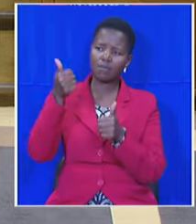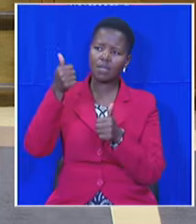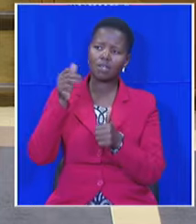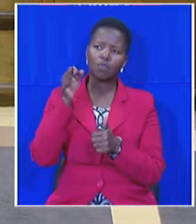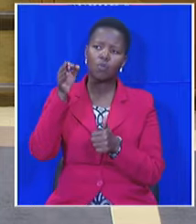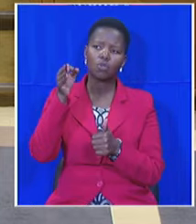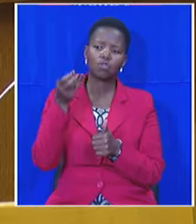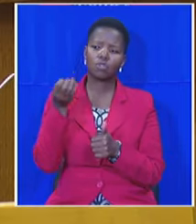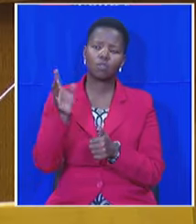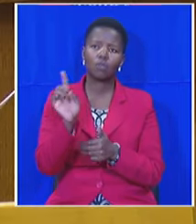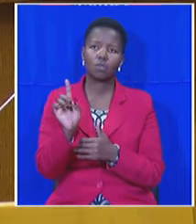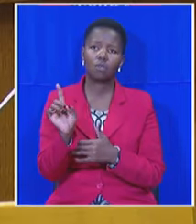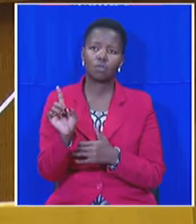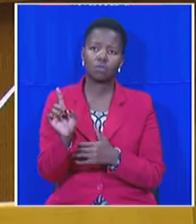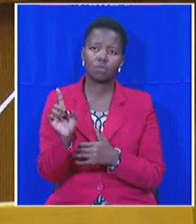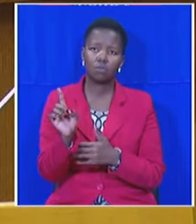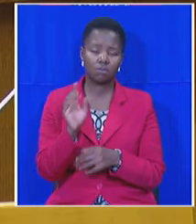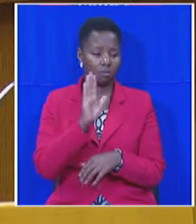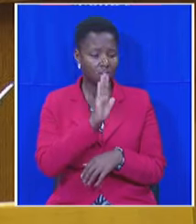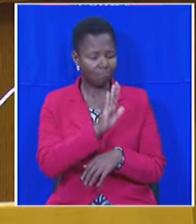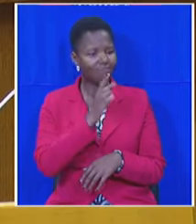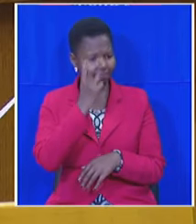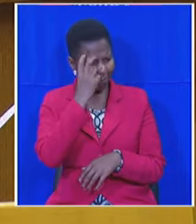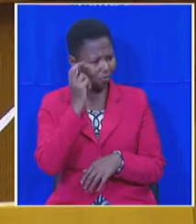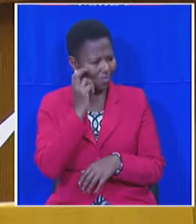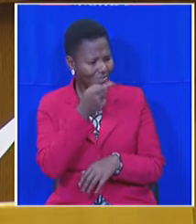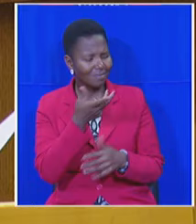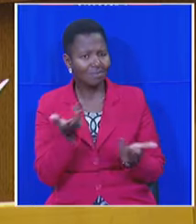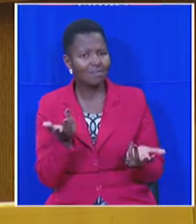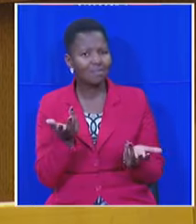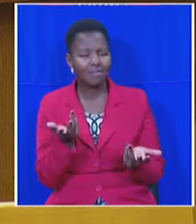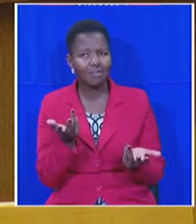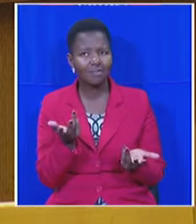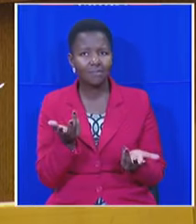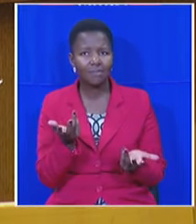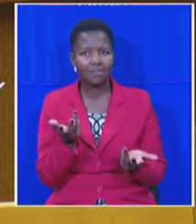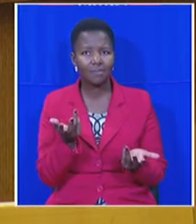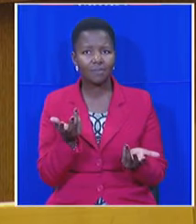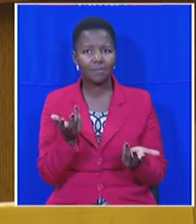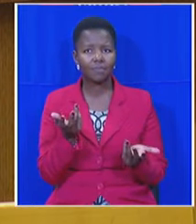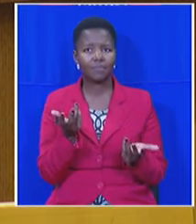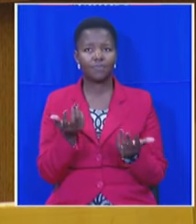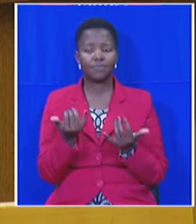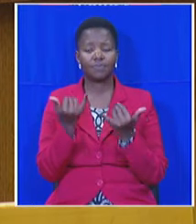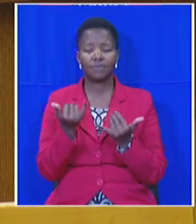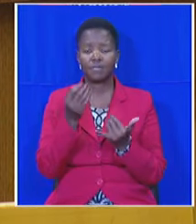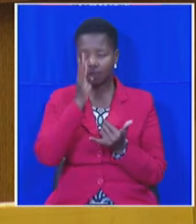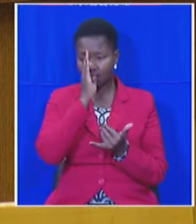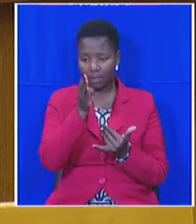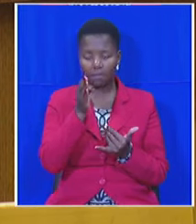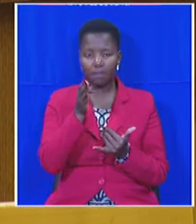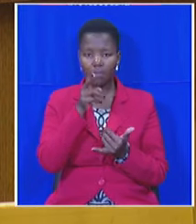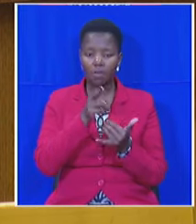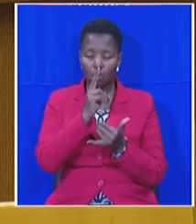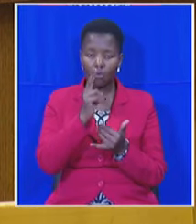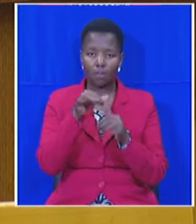are you giving the people? Now, this is hypocrisy on the part of the Democratic Alliance. Now, let me tell you what it is. Honorable Chairperson, with